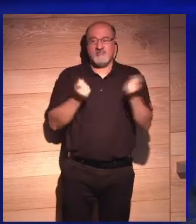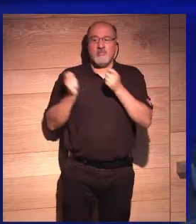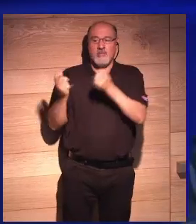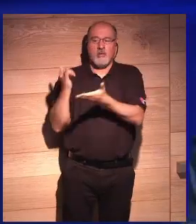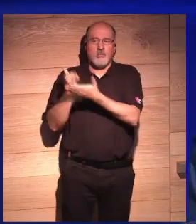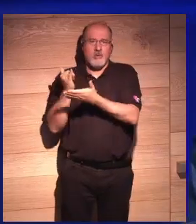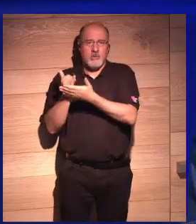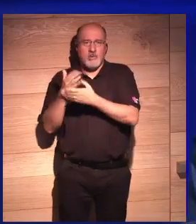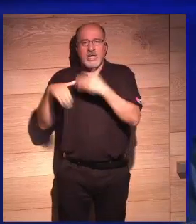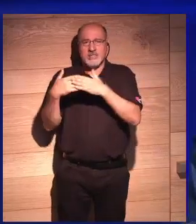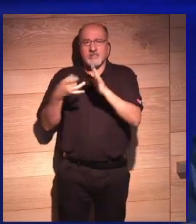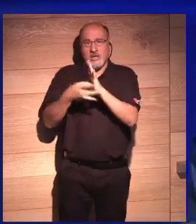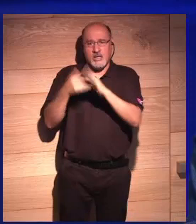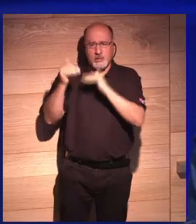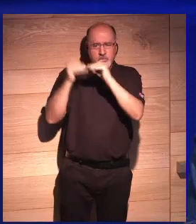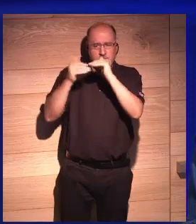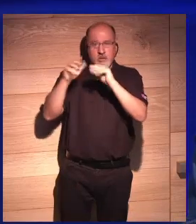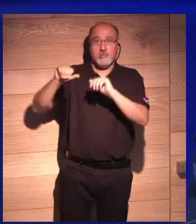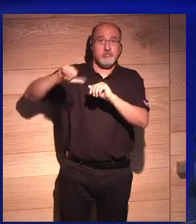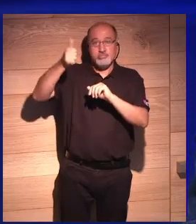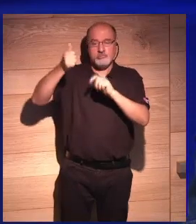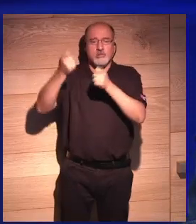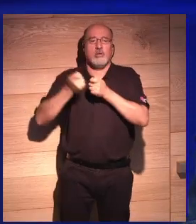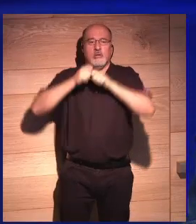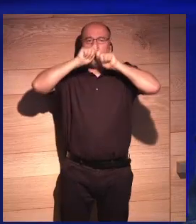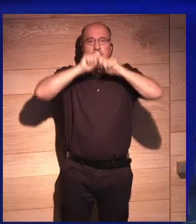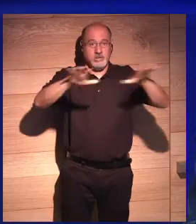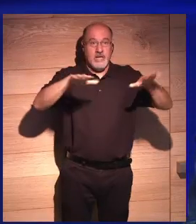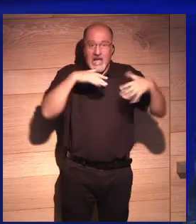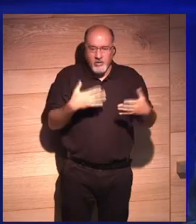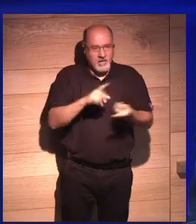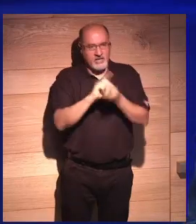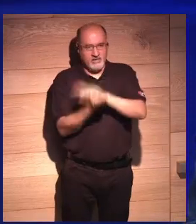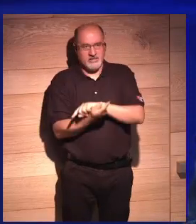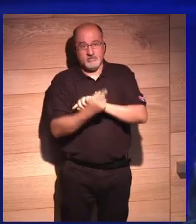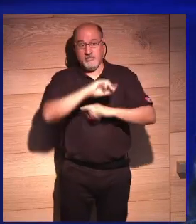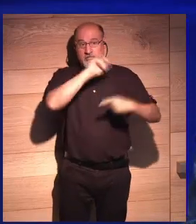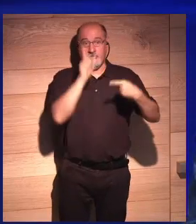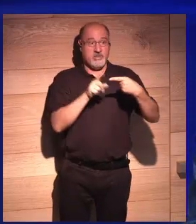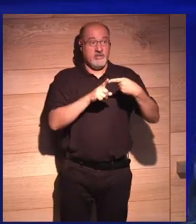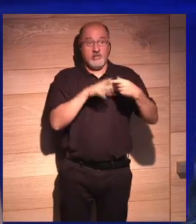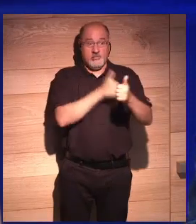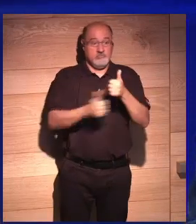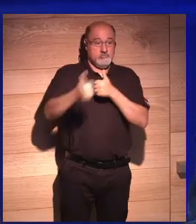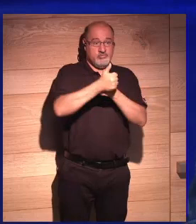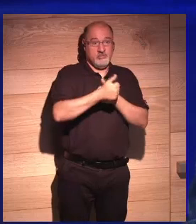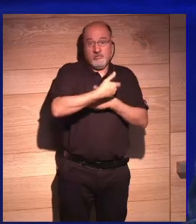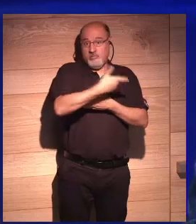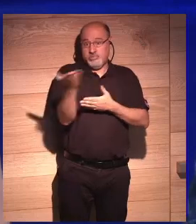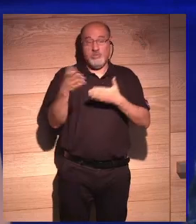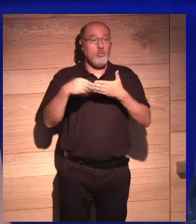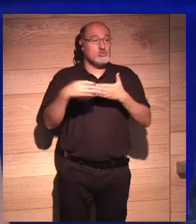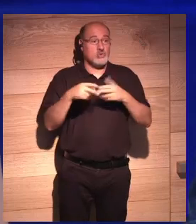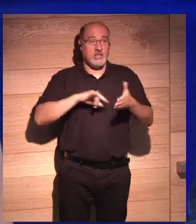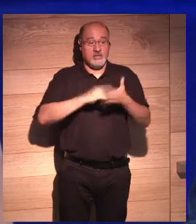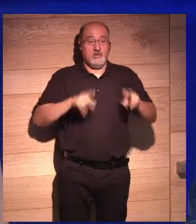that validated it and established some standards until the rest of the world received it, so to speak. And now